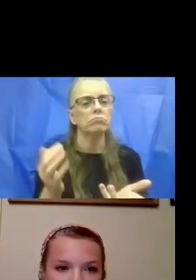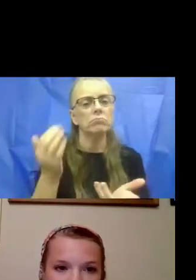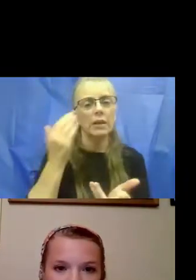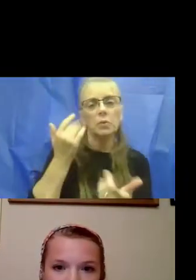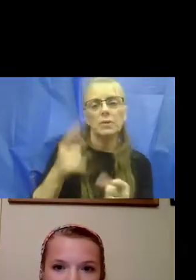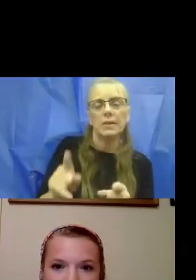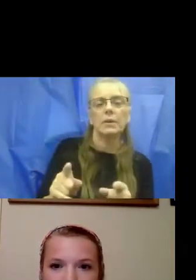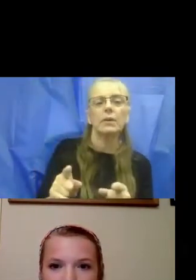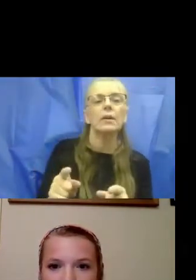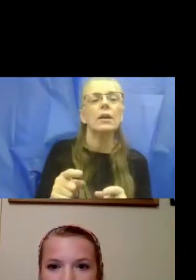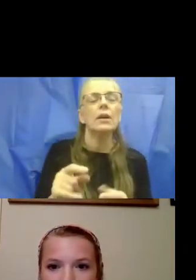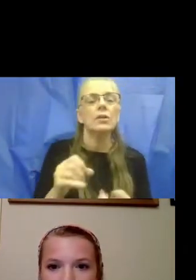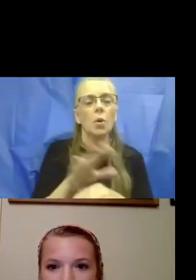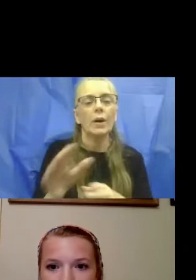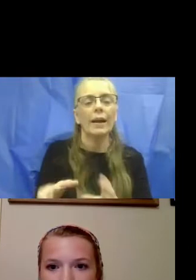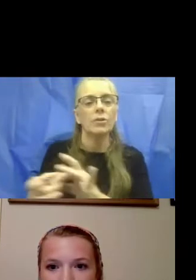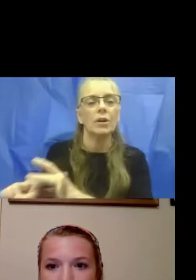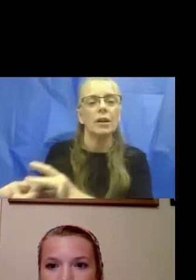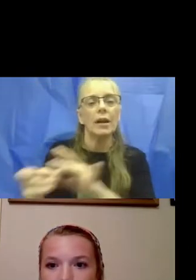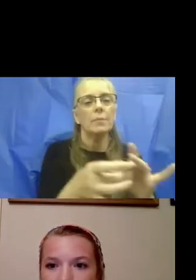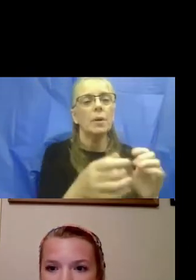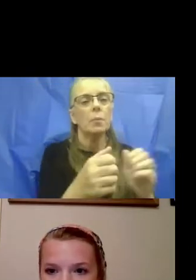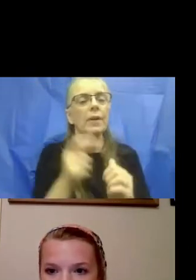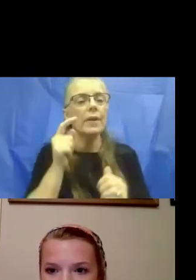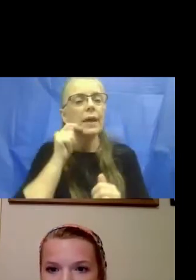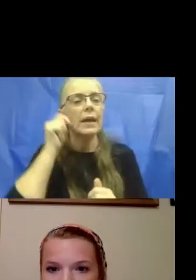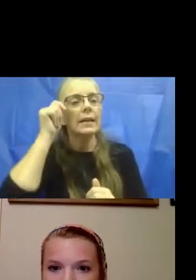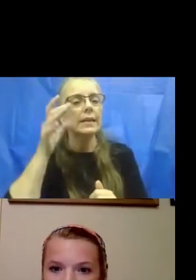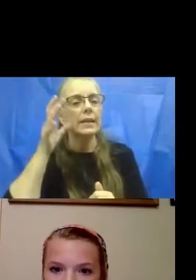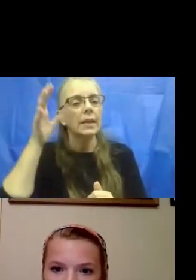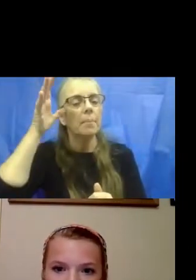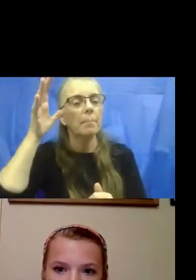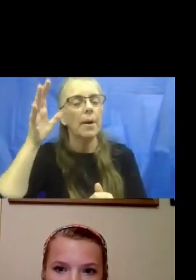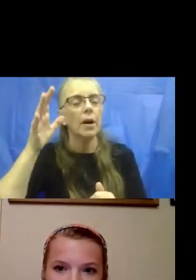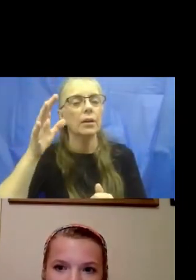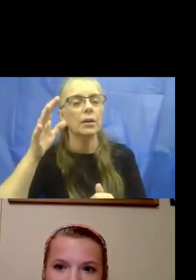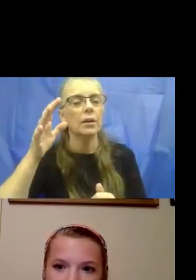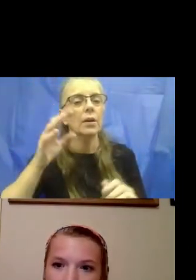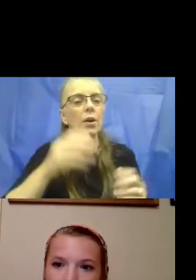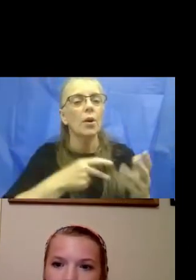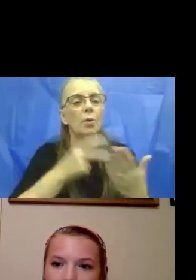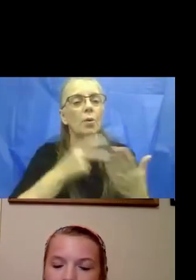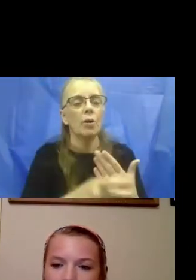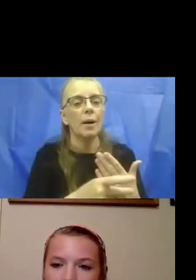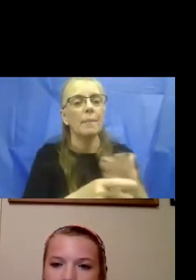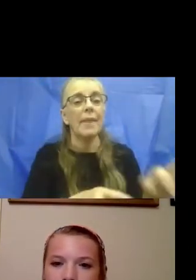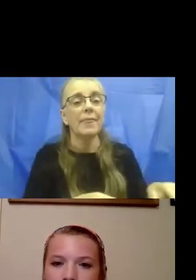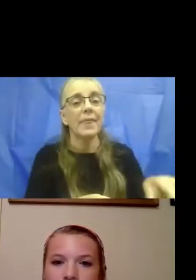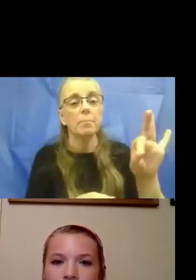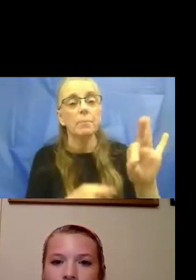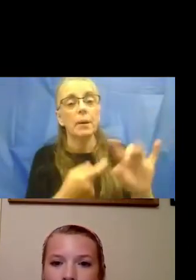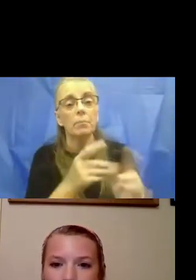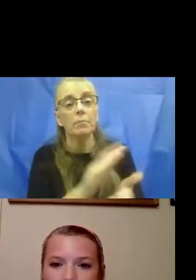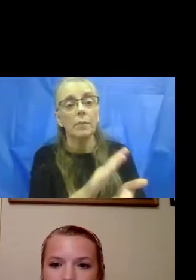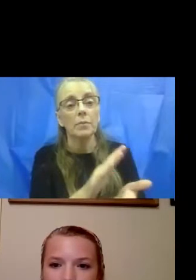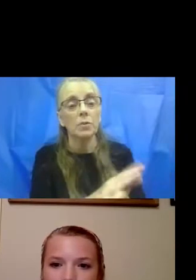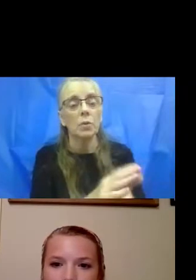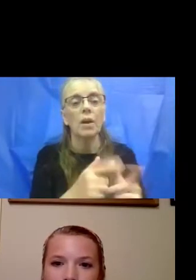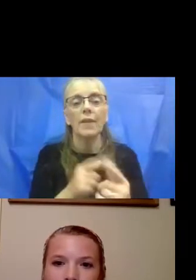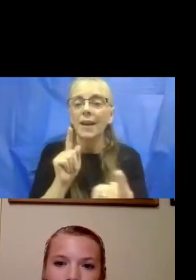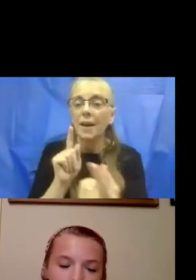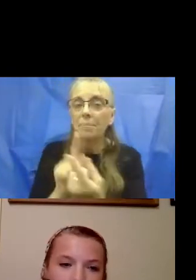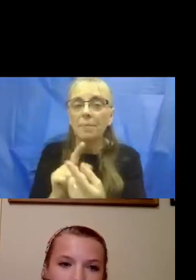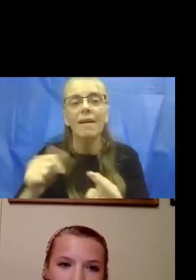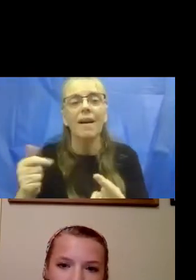school district, and the program had a seminar where they picked me up from school and I got to meet other teen parents and pregnant